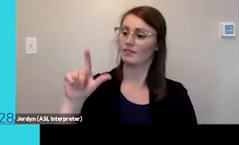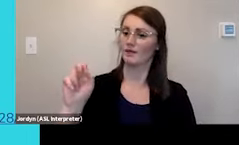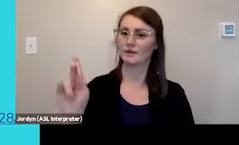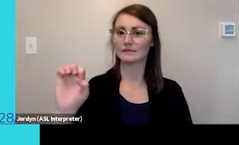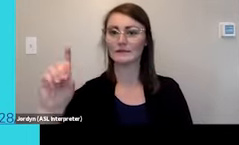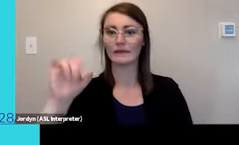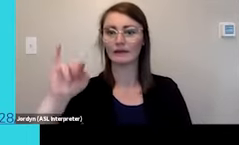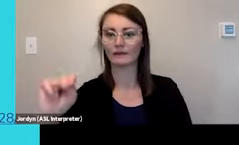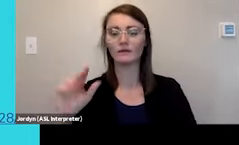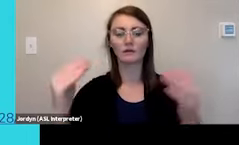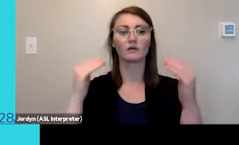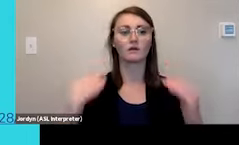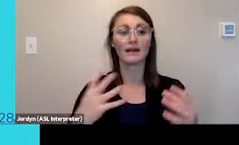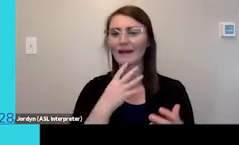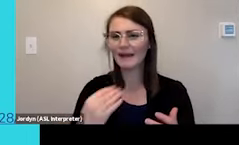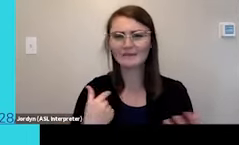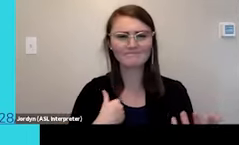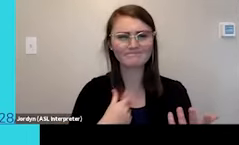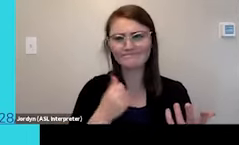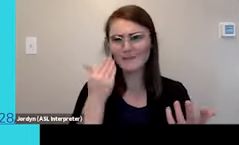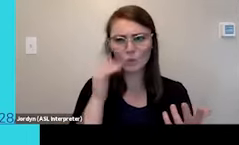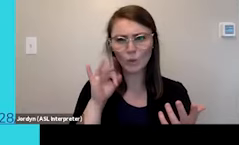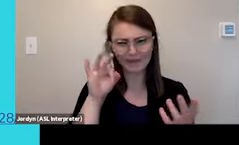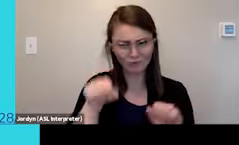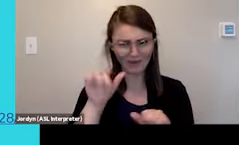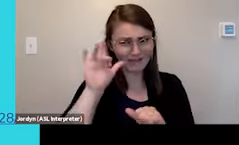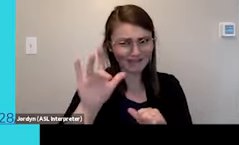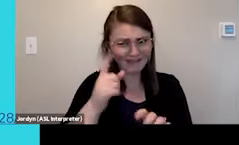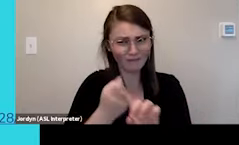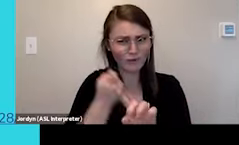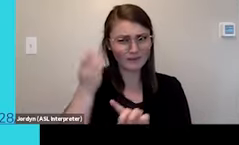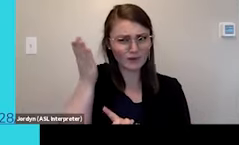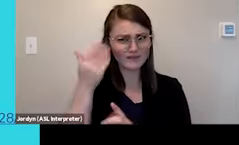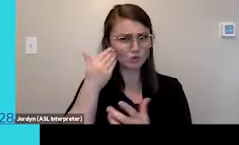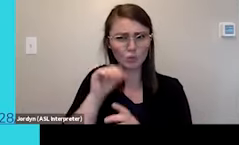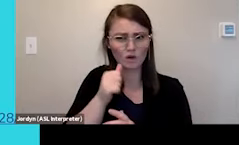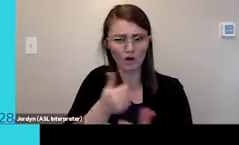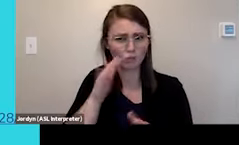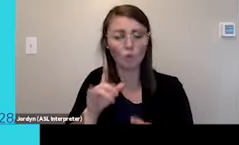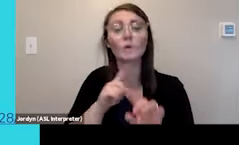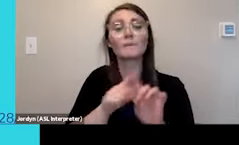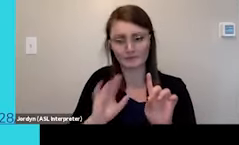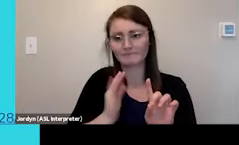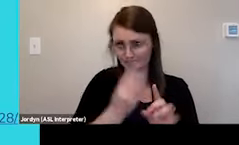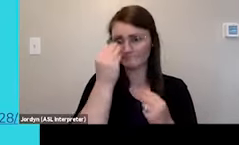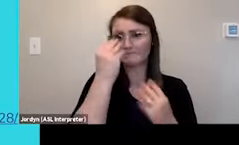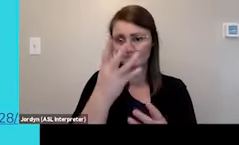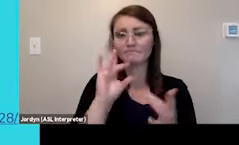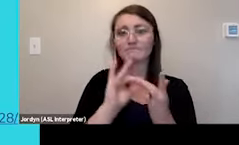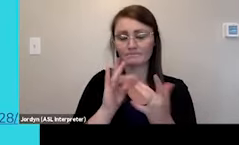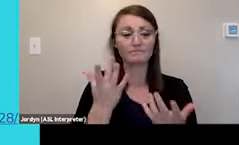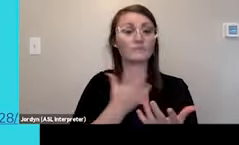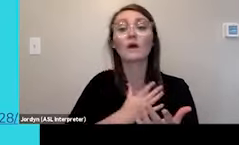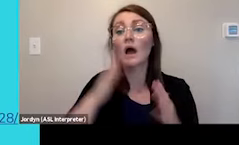and I don't know if you guys can click on this from the presentation, but I hope that